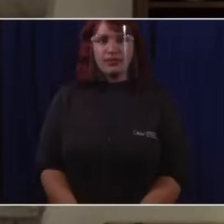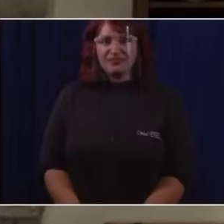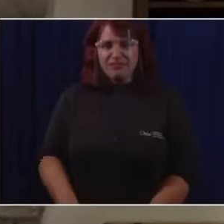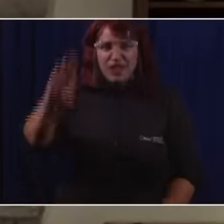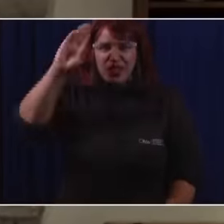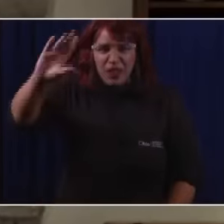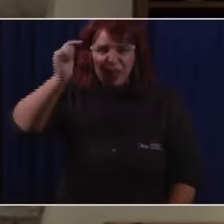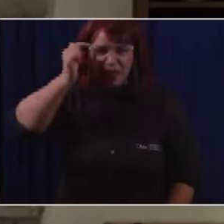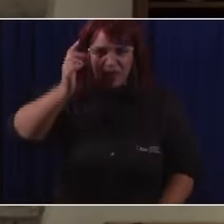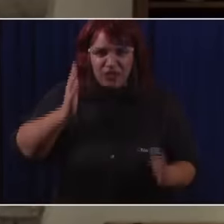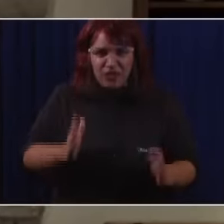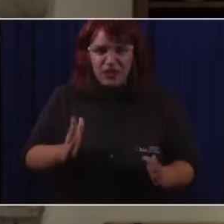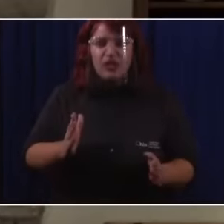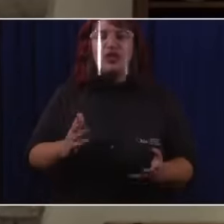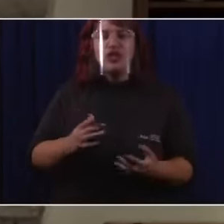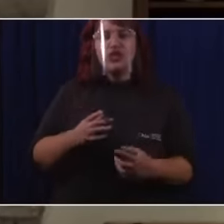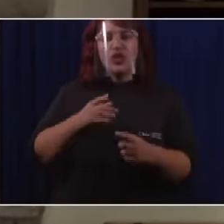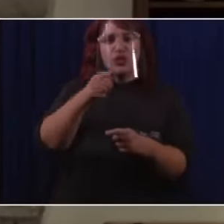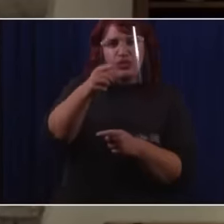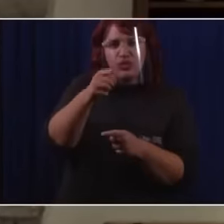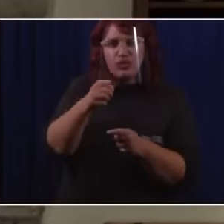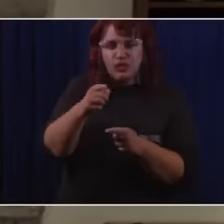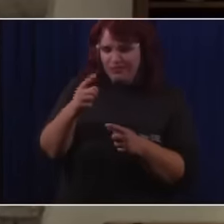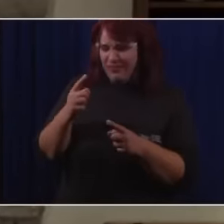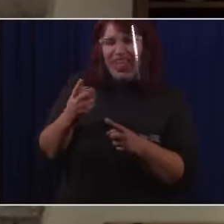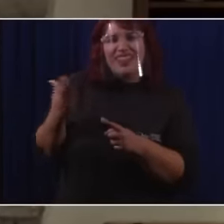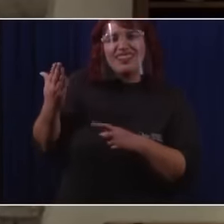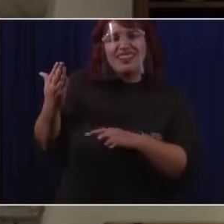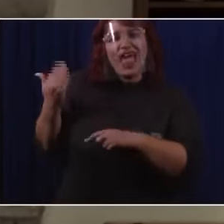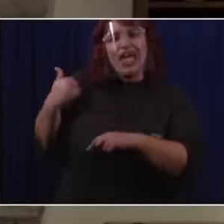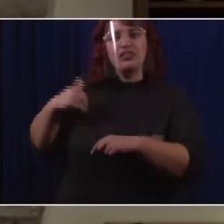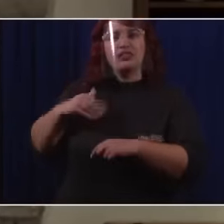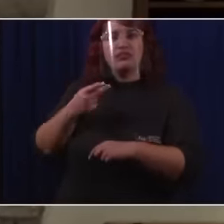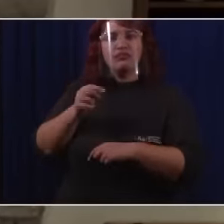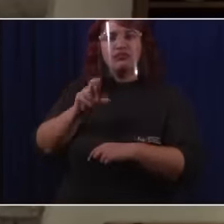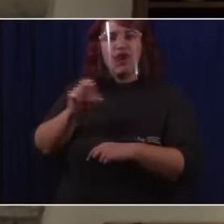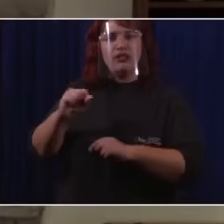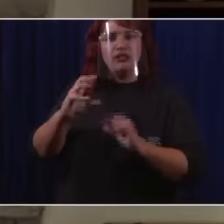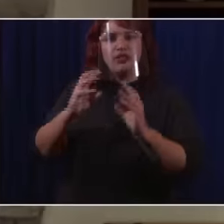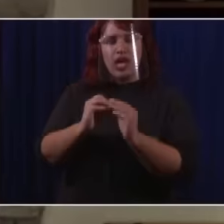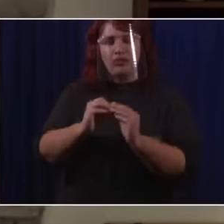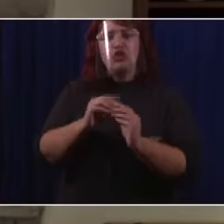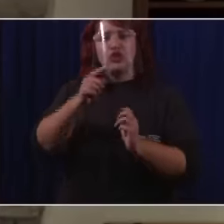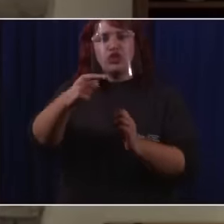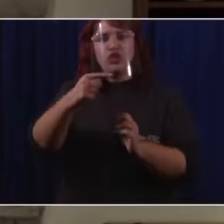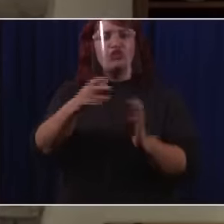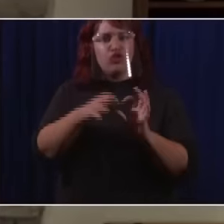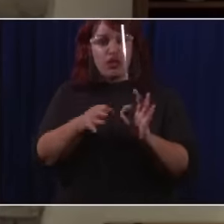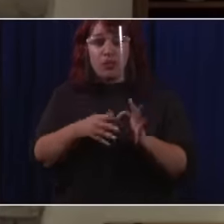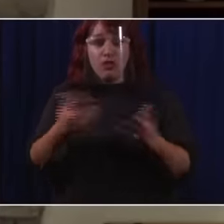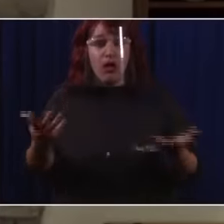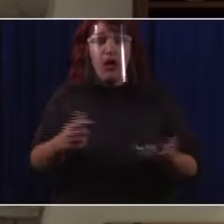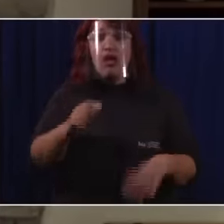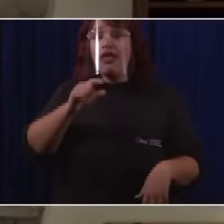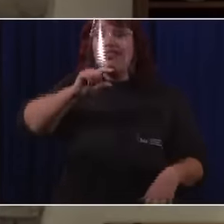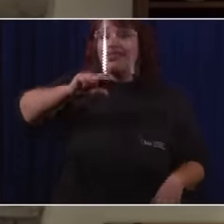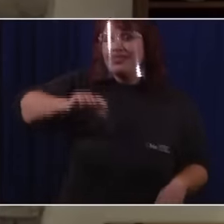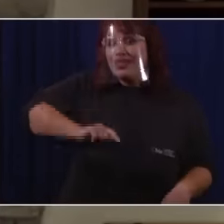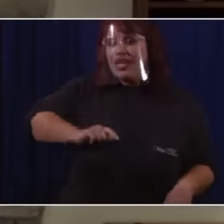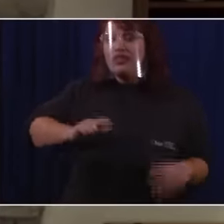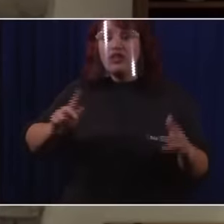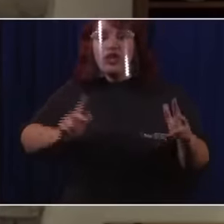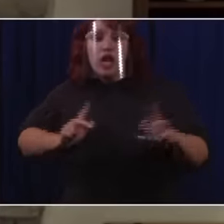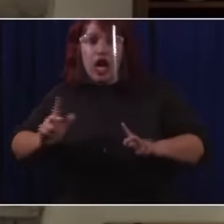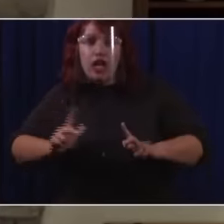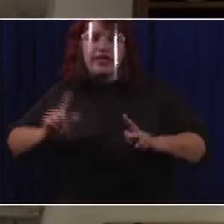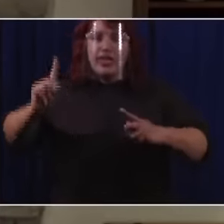Hi, Governor. You talked a lot in your last briefing about Thanksgiving and the holiday season, which many people, of course,